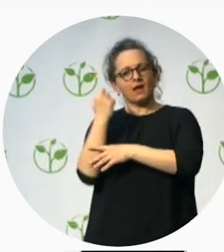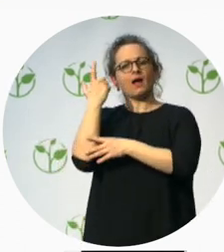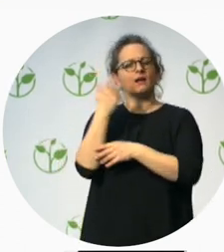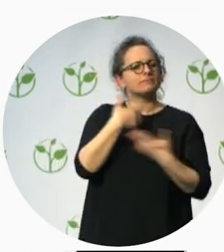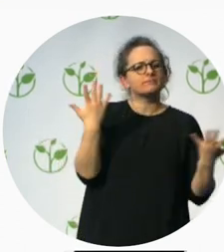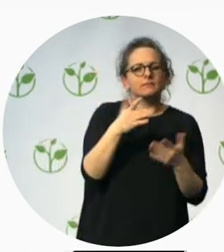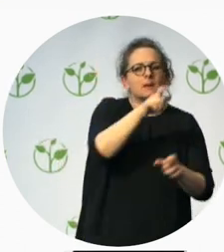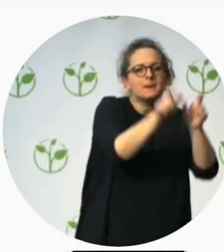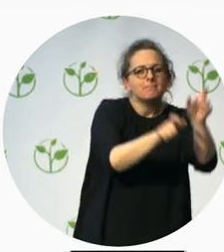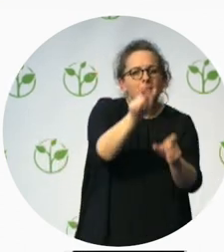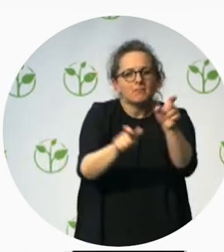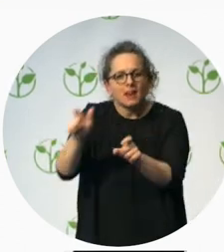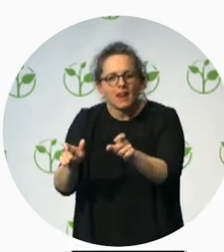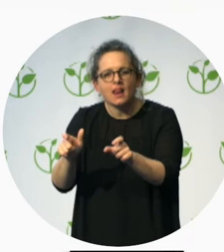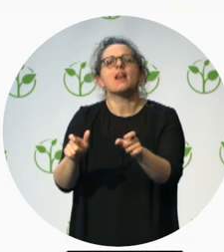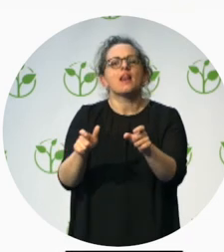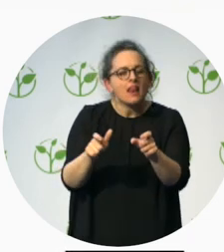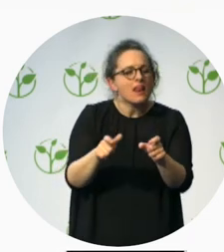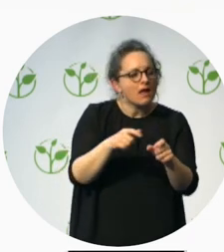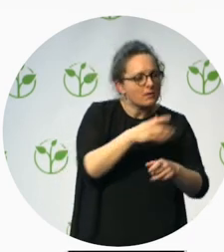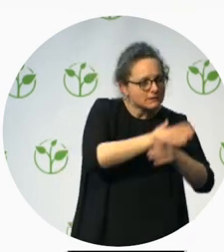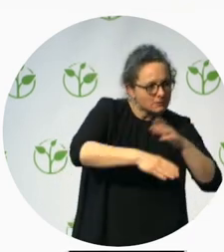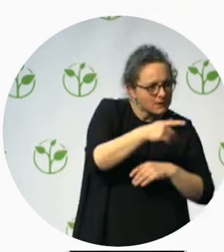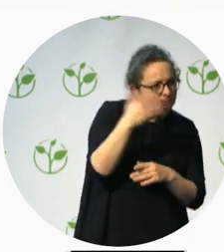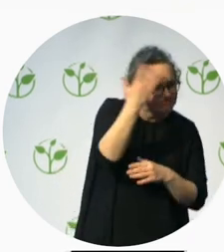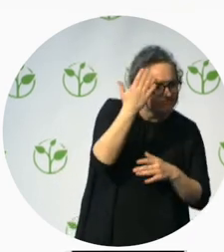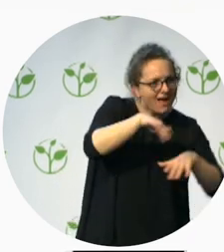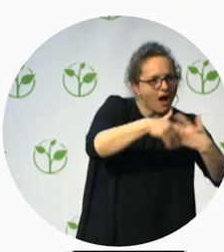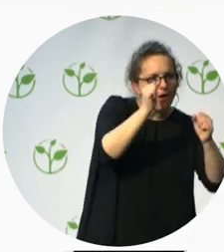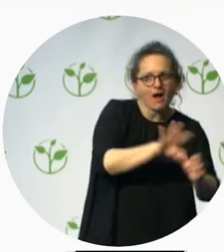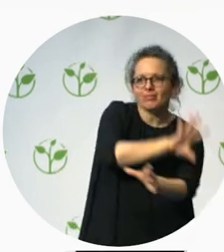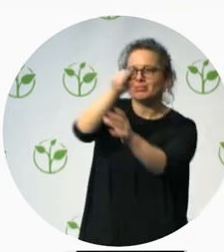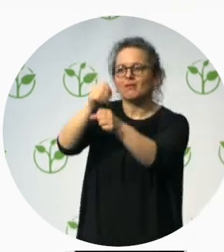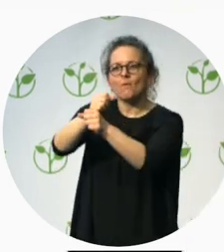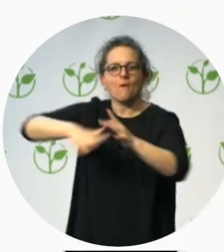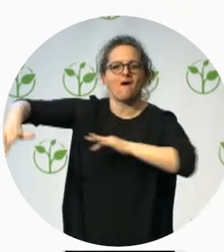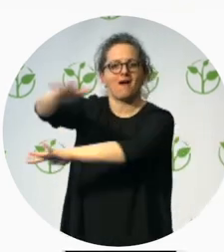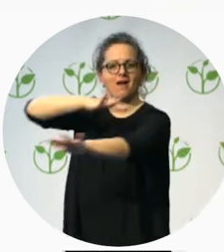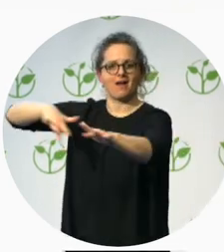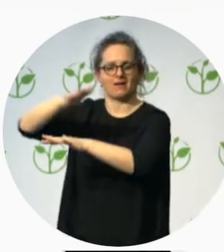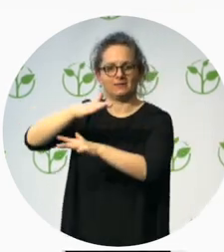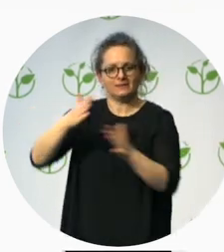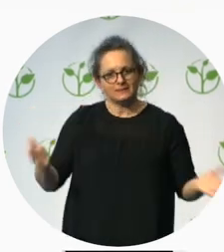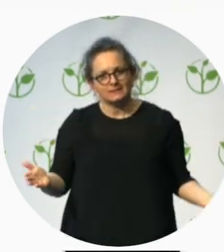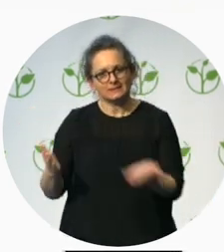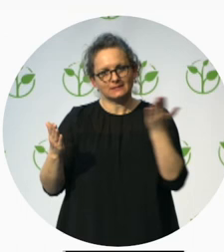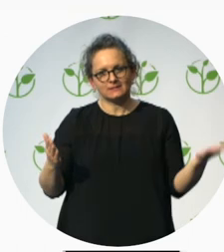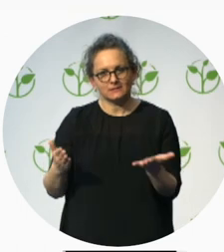Zero Project dialogues, where we could reach some 600